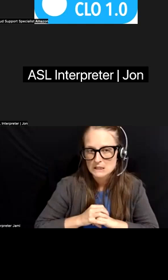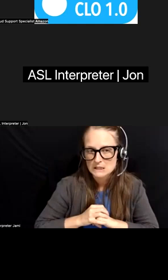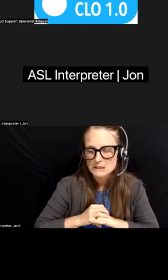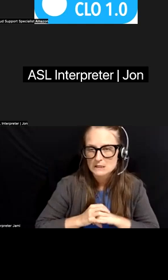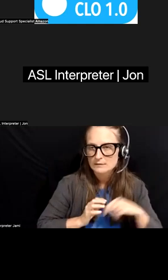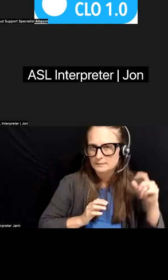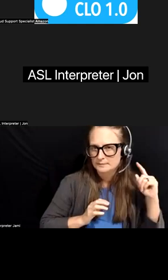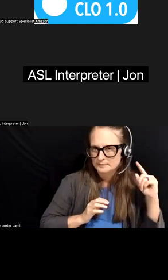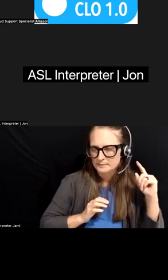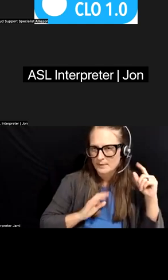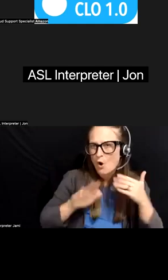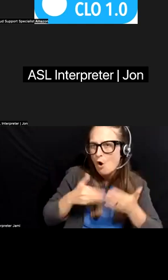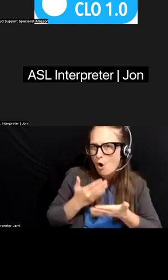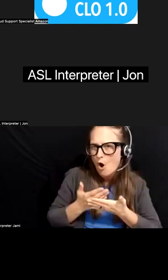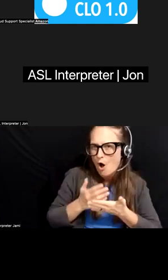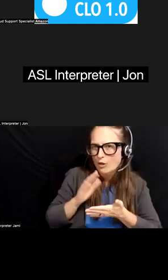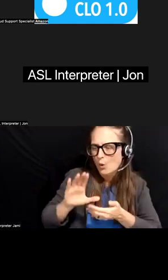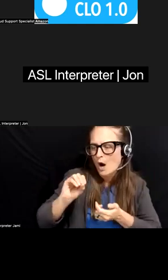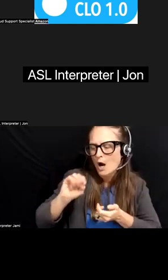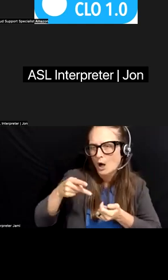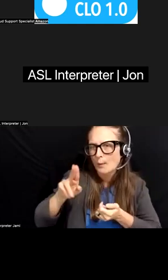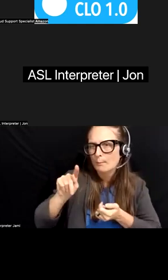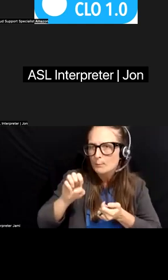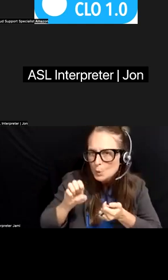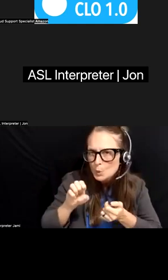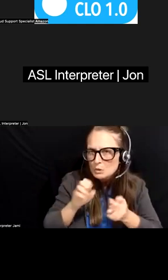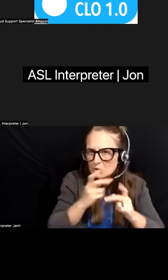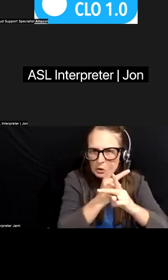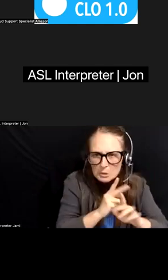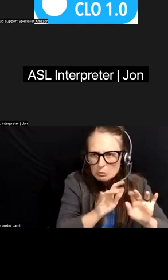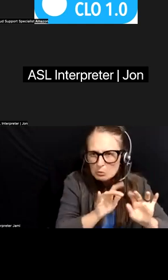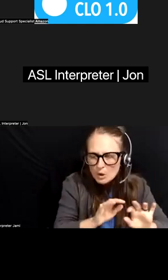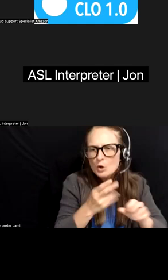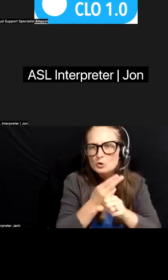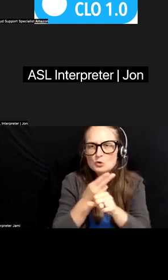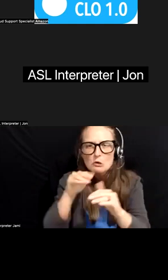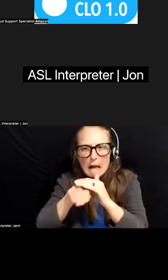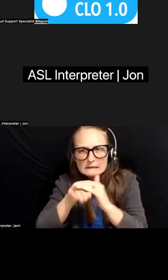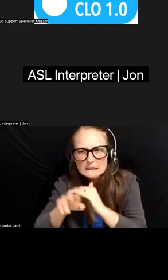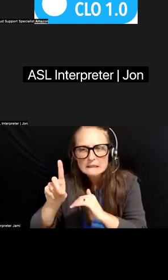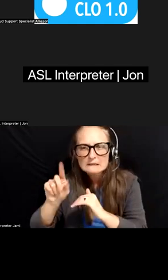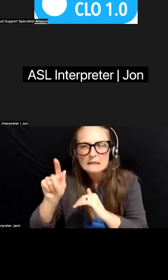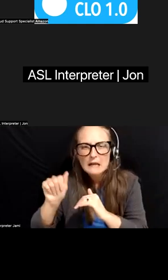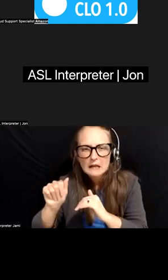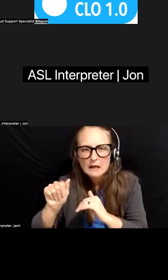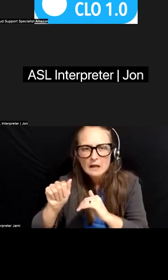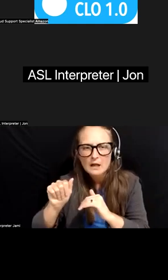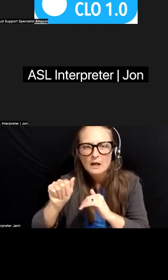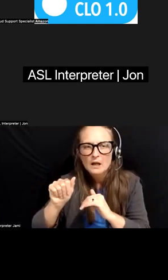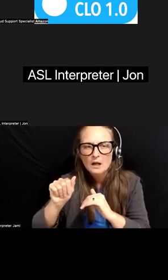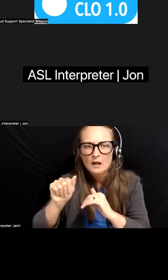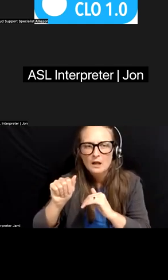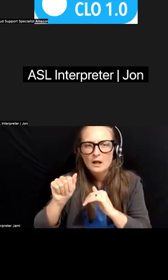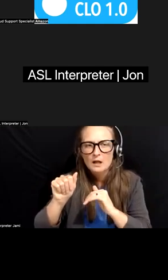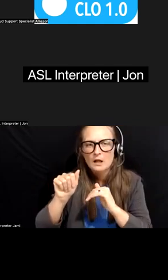So all of your compute, your user access, your data, virtualization, network, you